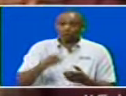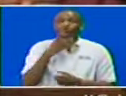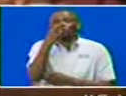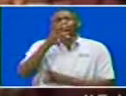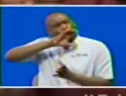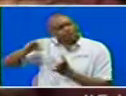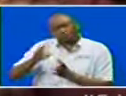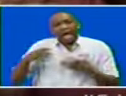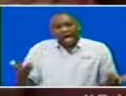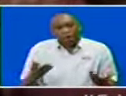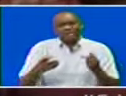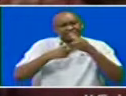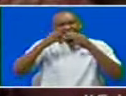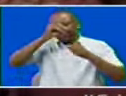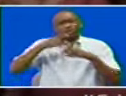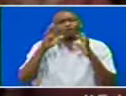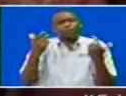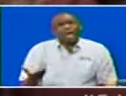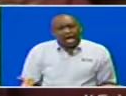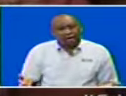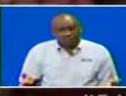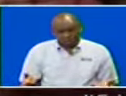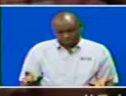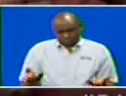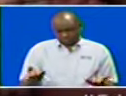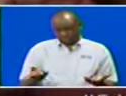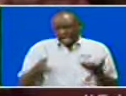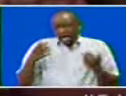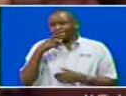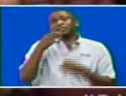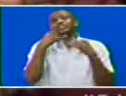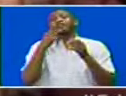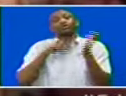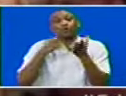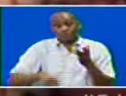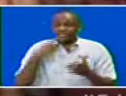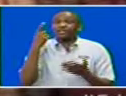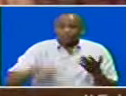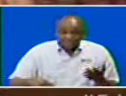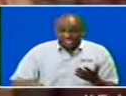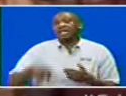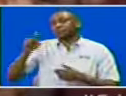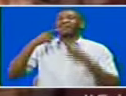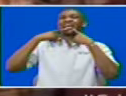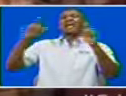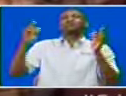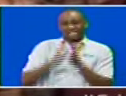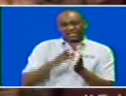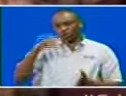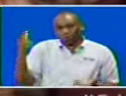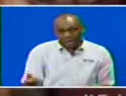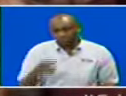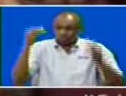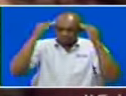can produce 60,000 votes? Is that the impression he's trying to create for us? And then they are saying that he announced and then go